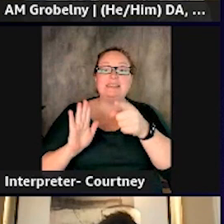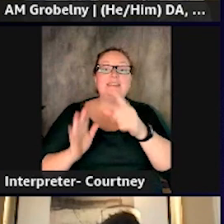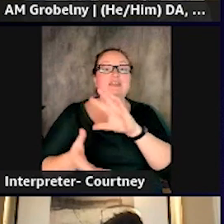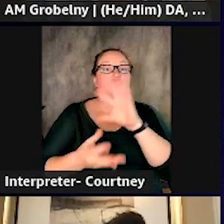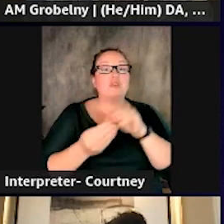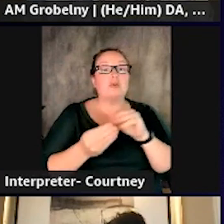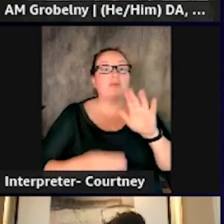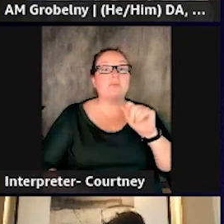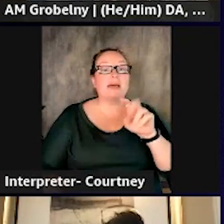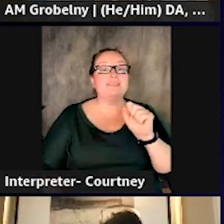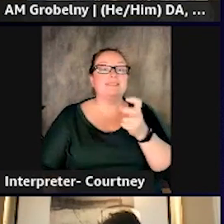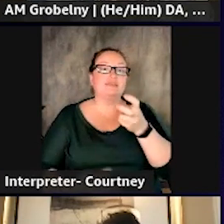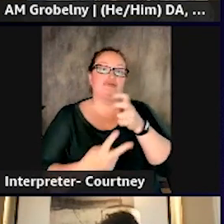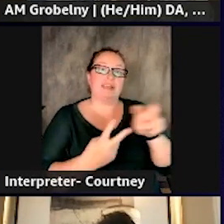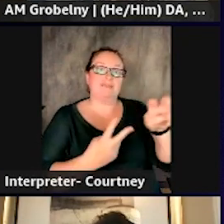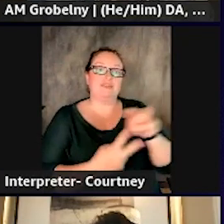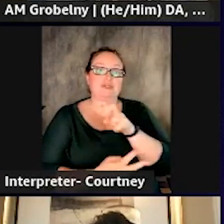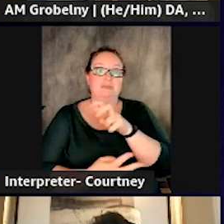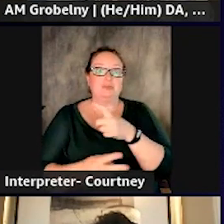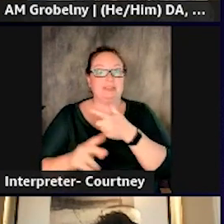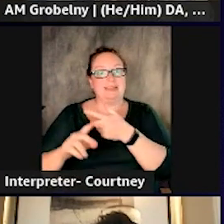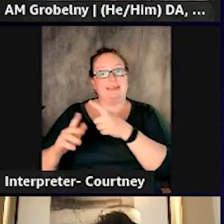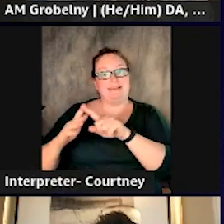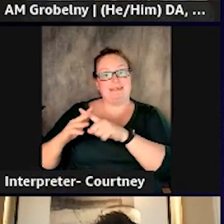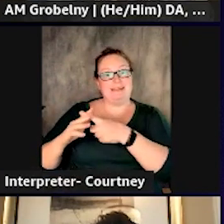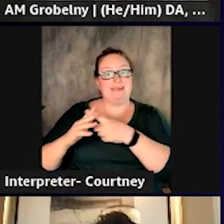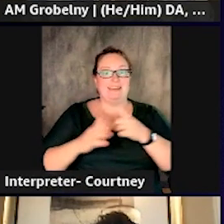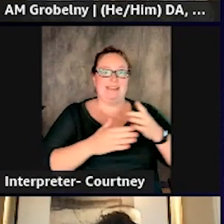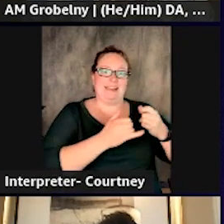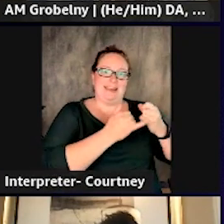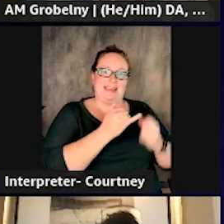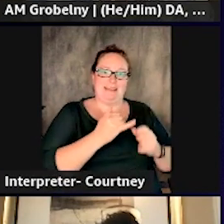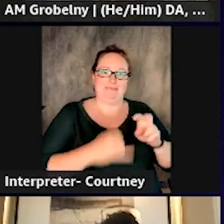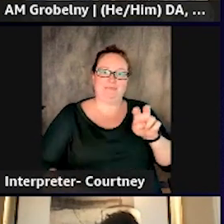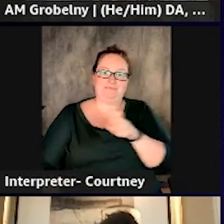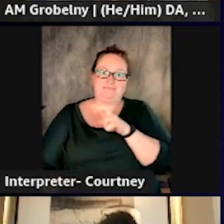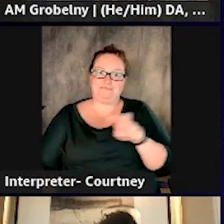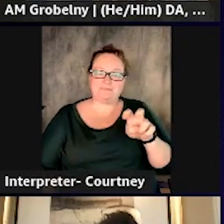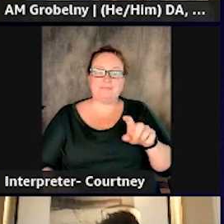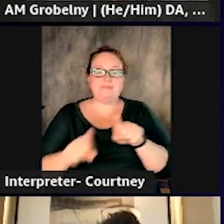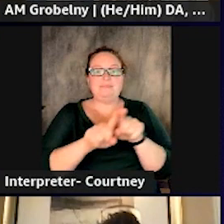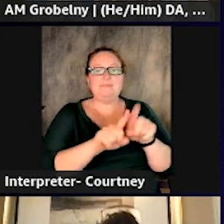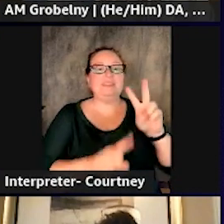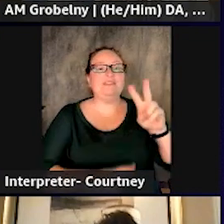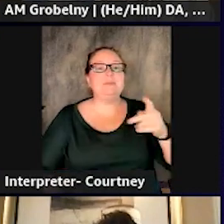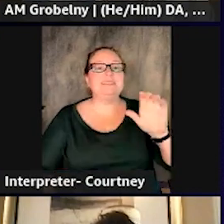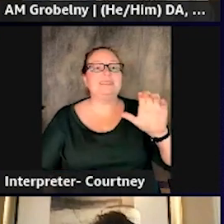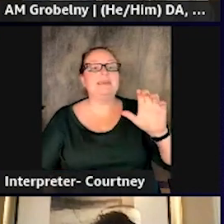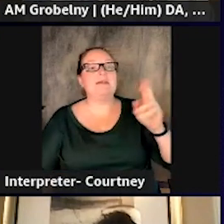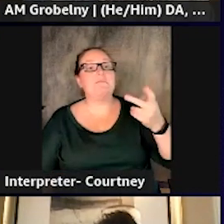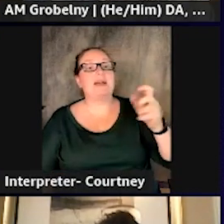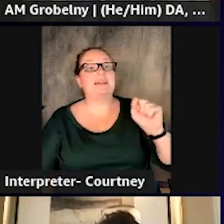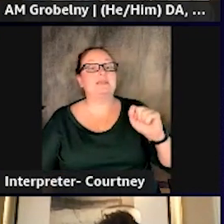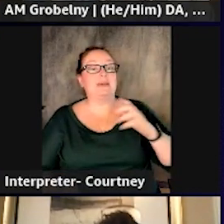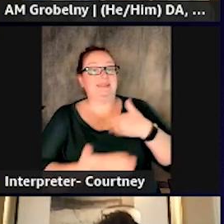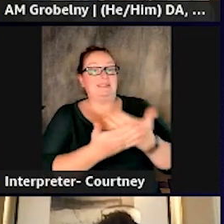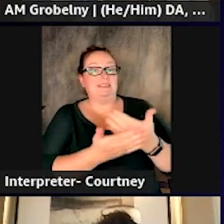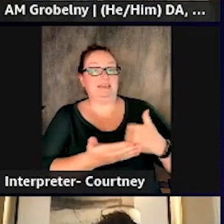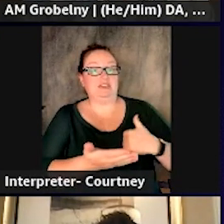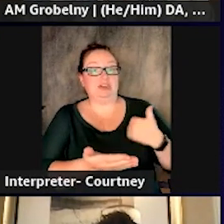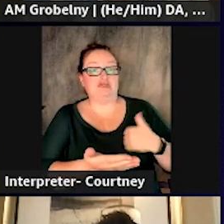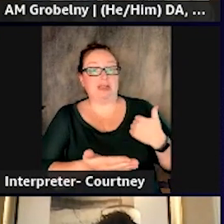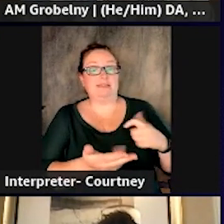these two endpoints. I can also see top HTTP packets by destination address. I can see top